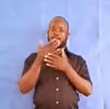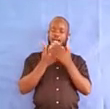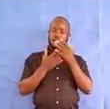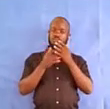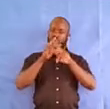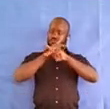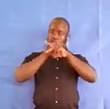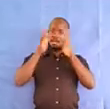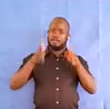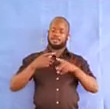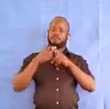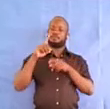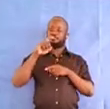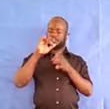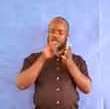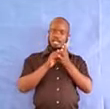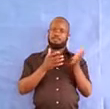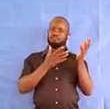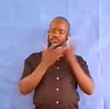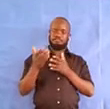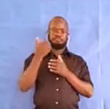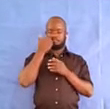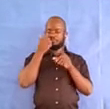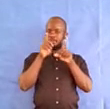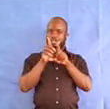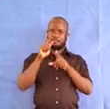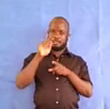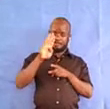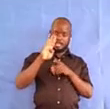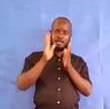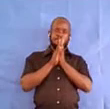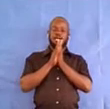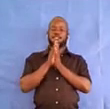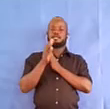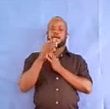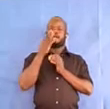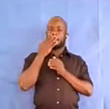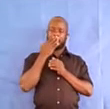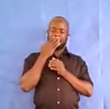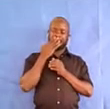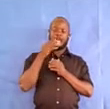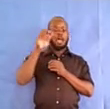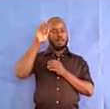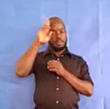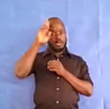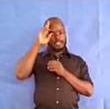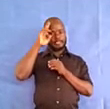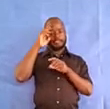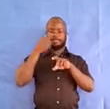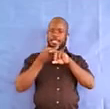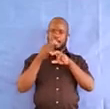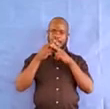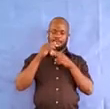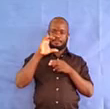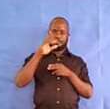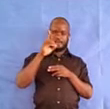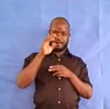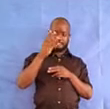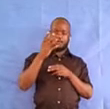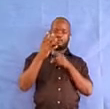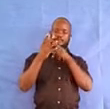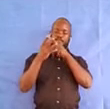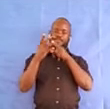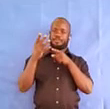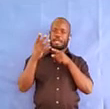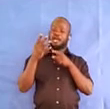Tiny police cells are present in the blood to protect a person from germs that cause infections such as TB and the flu. These police